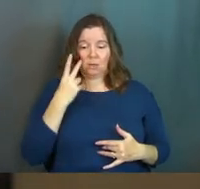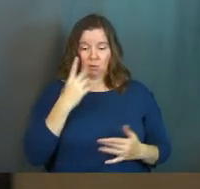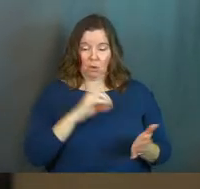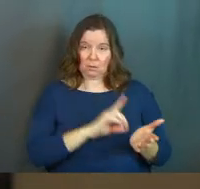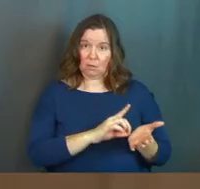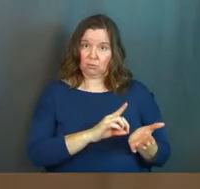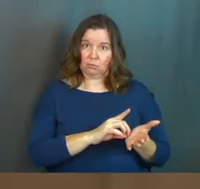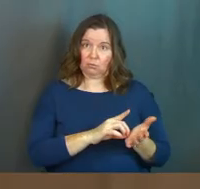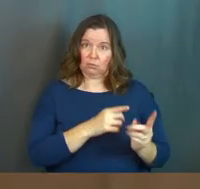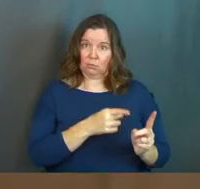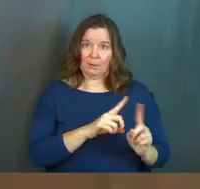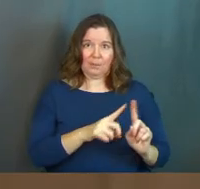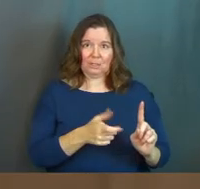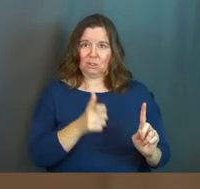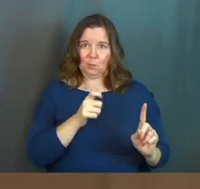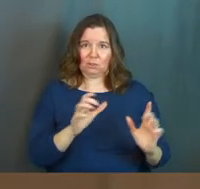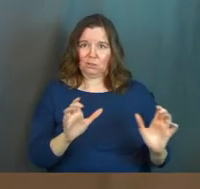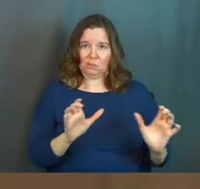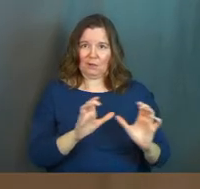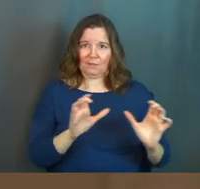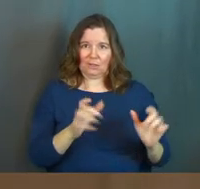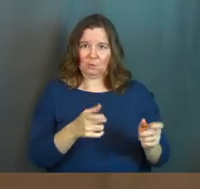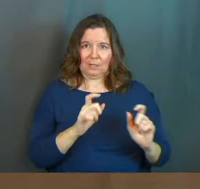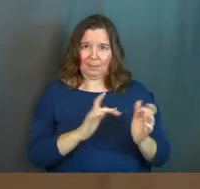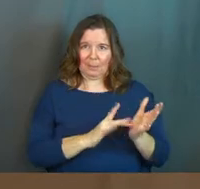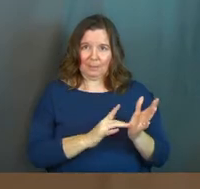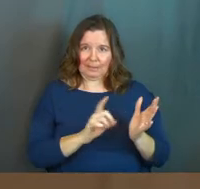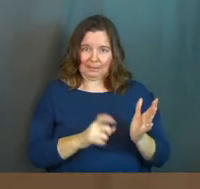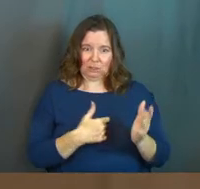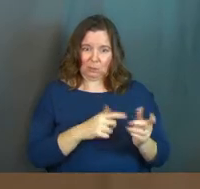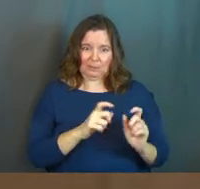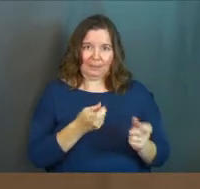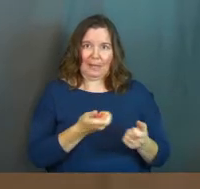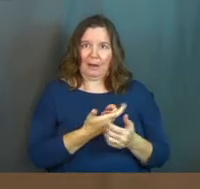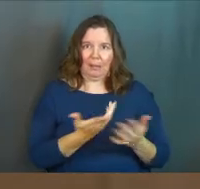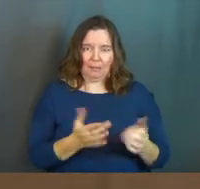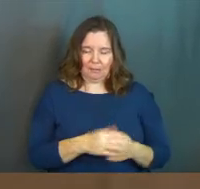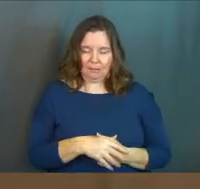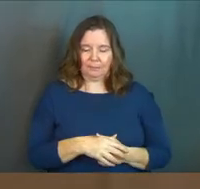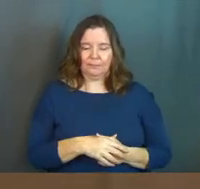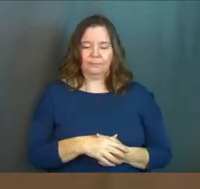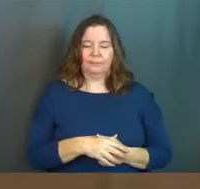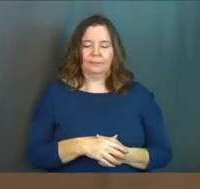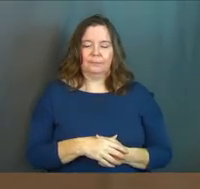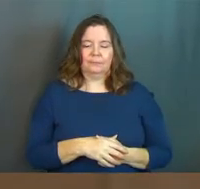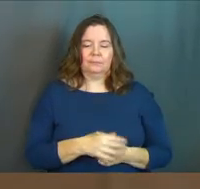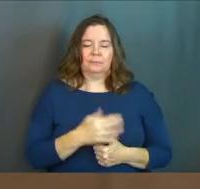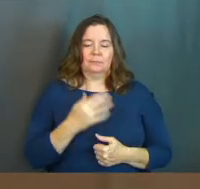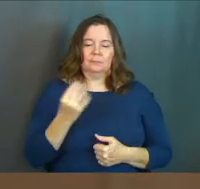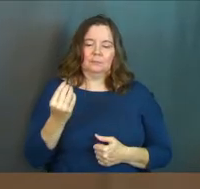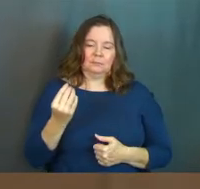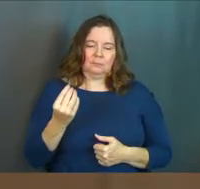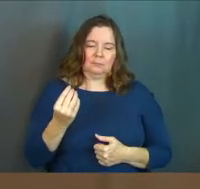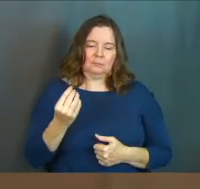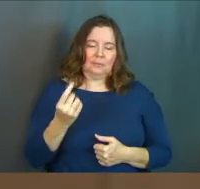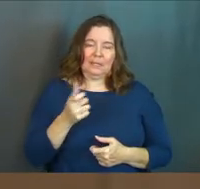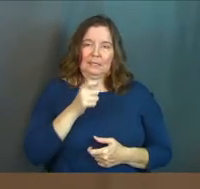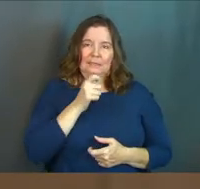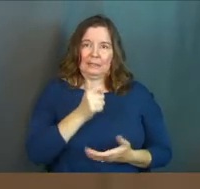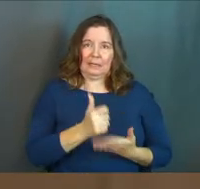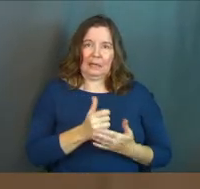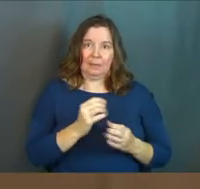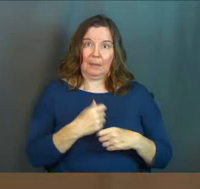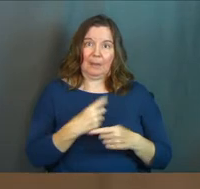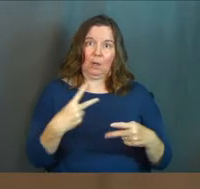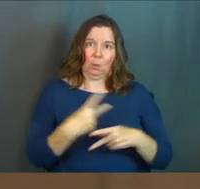a doctor, but she wasn't certified to give me the meds. She would just give me anything. And it just did not